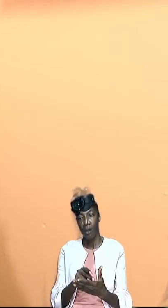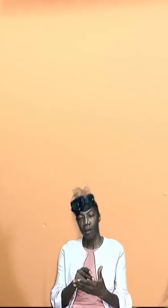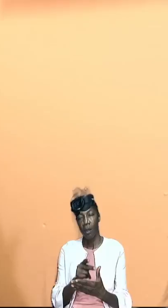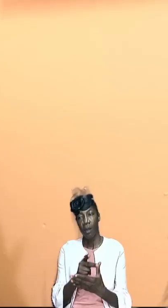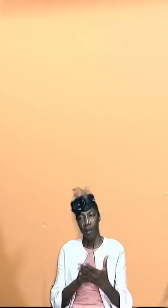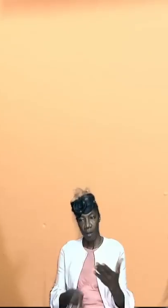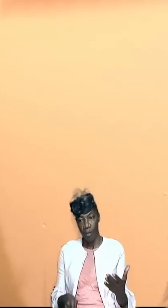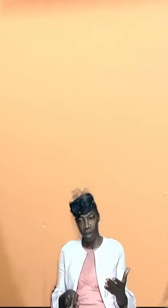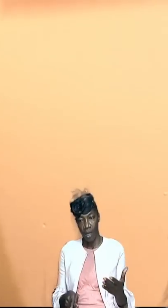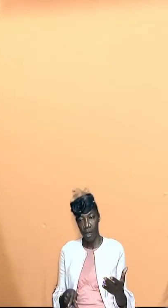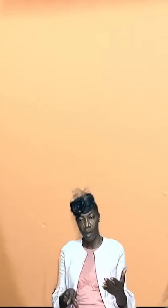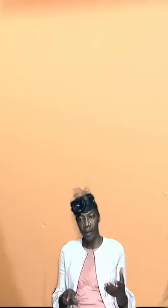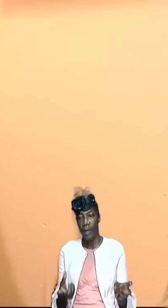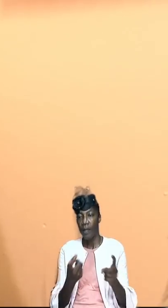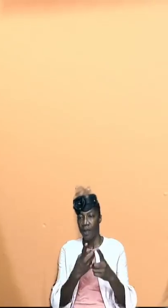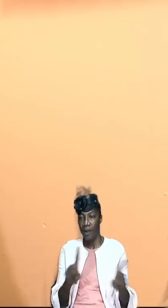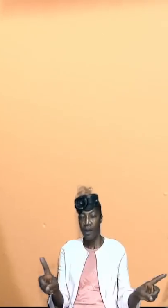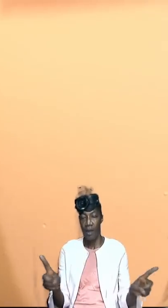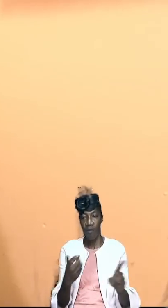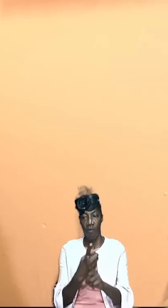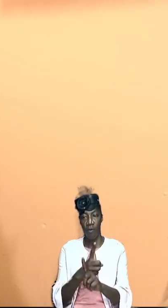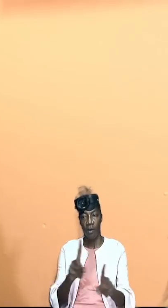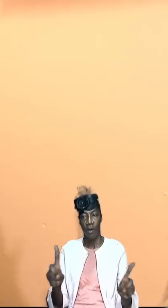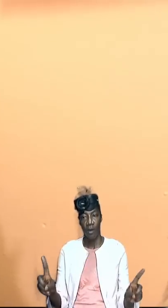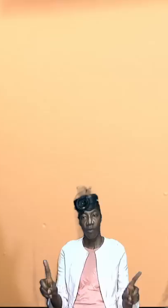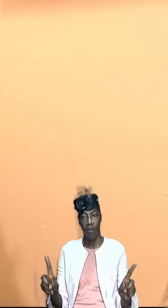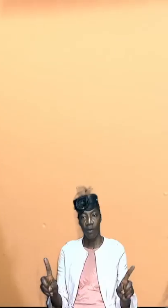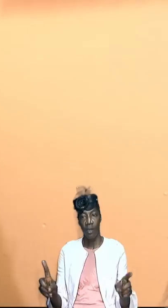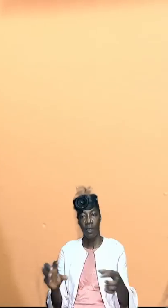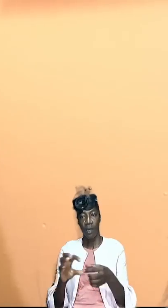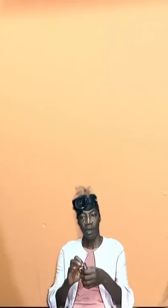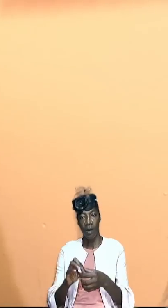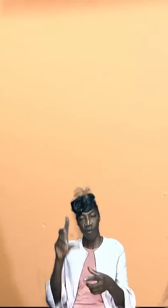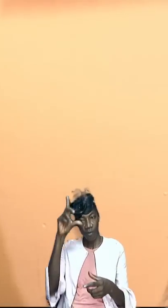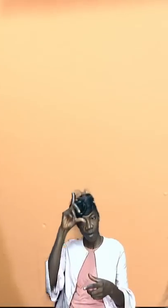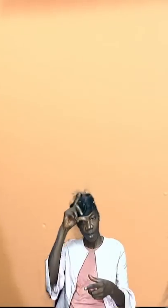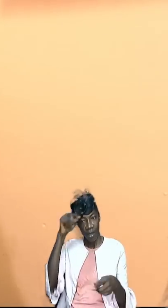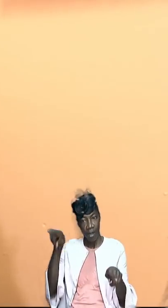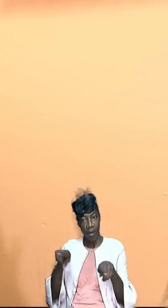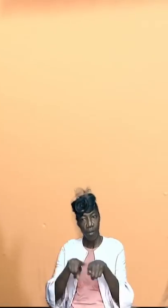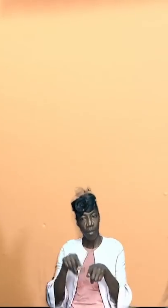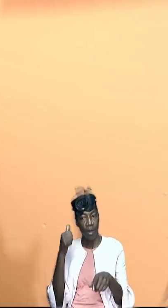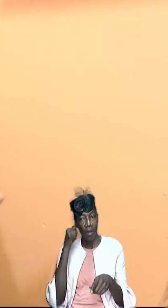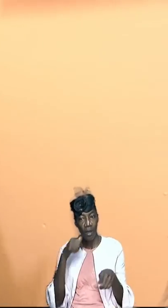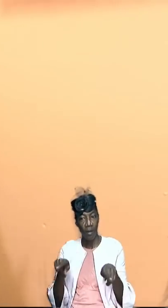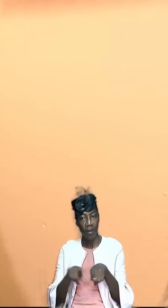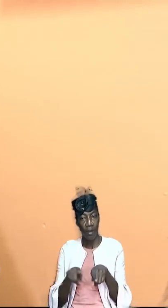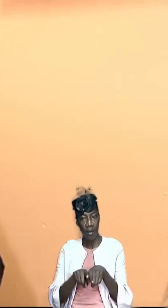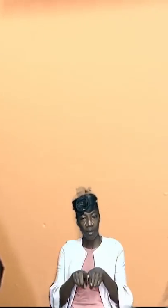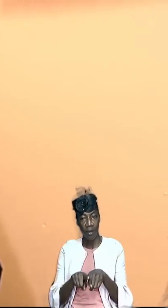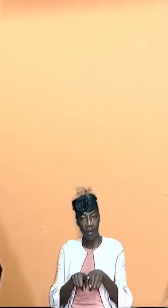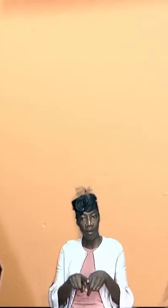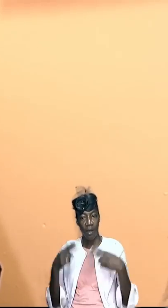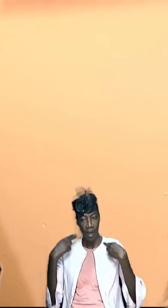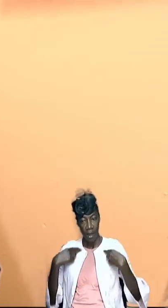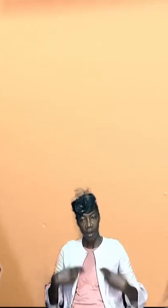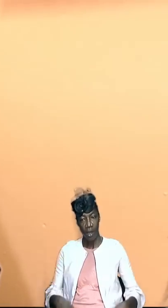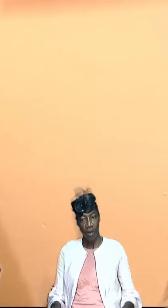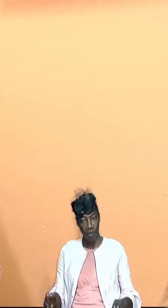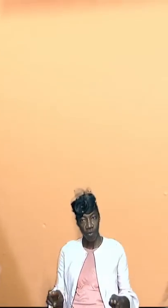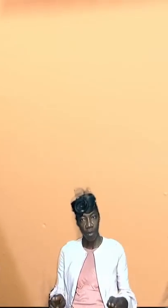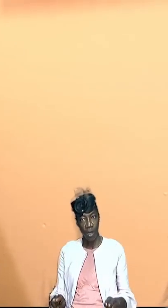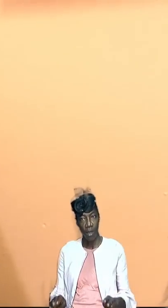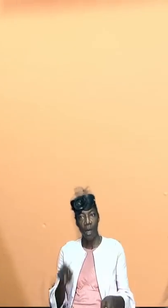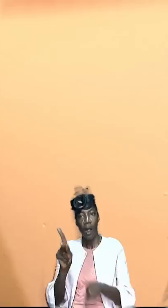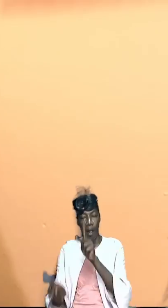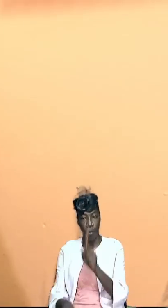the diversity of our brothers and sisters in the human race. We see where